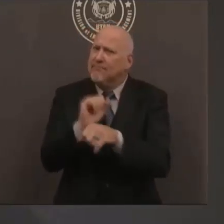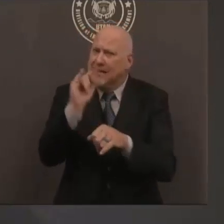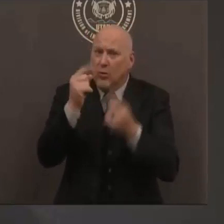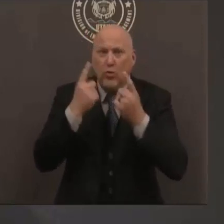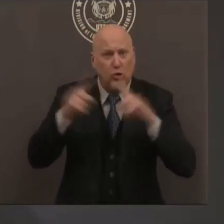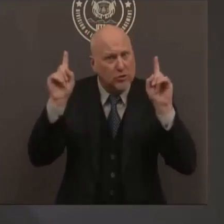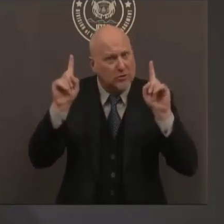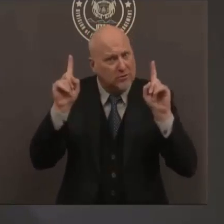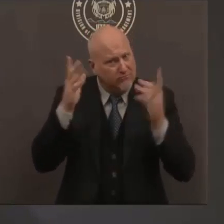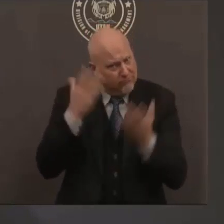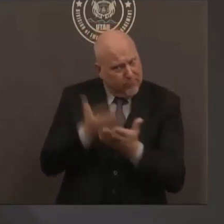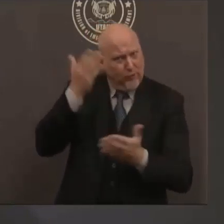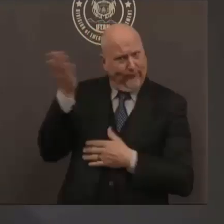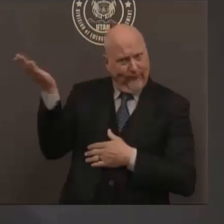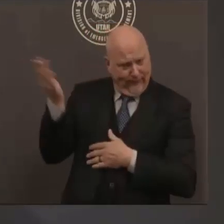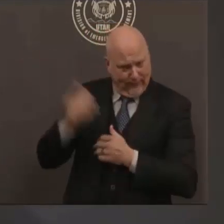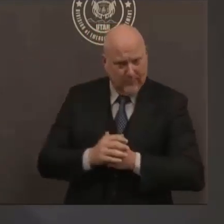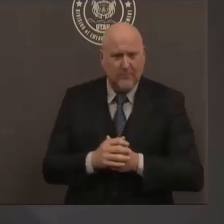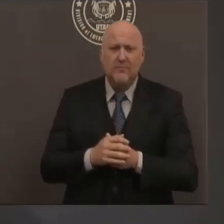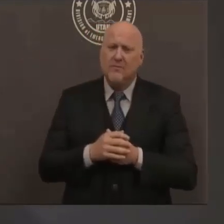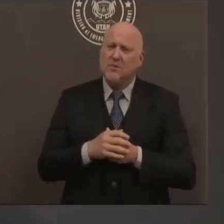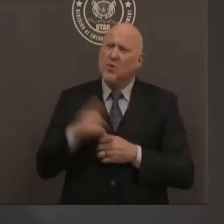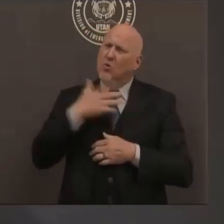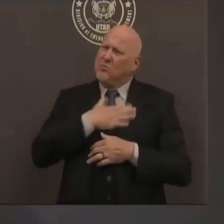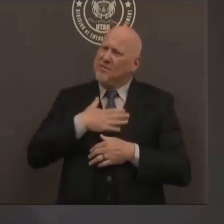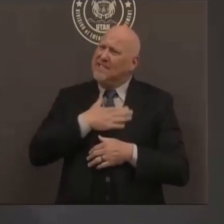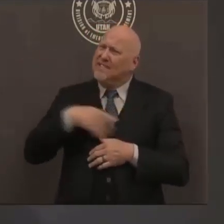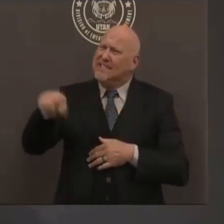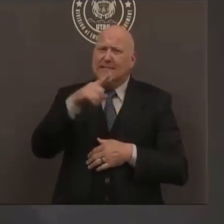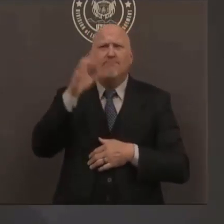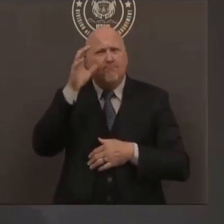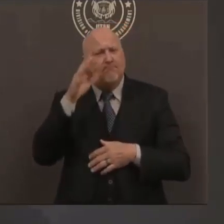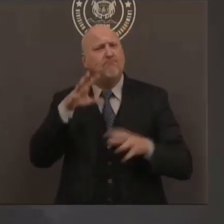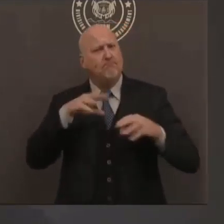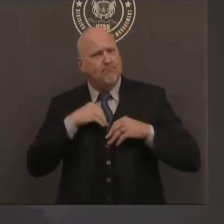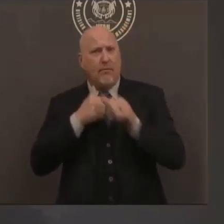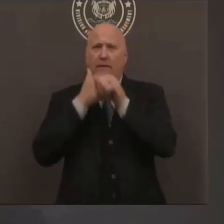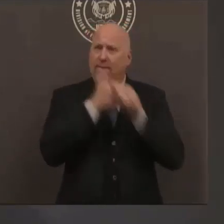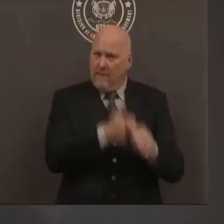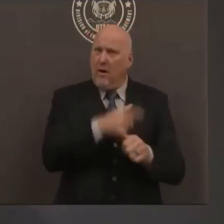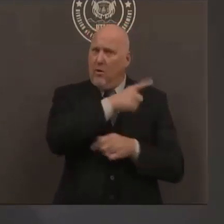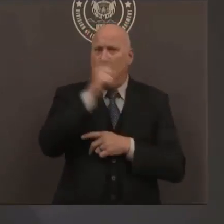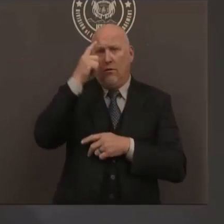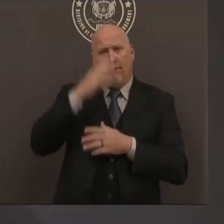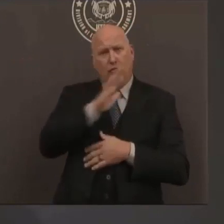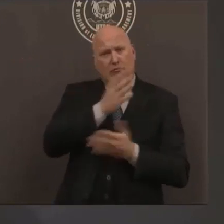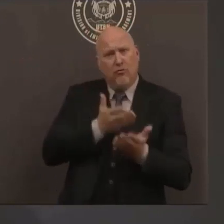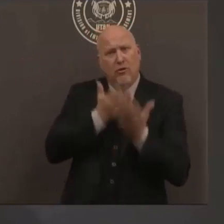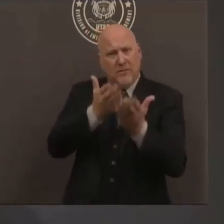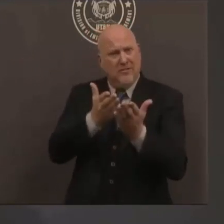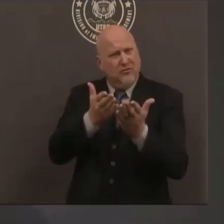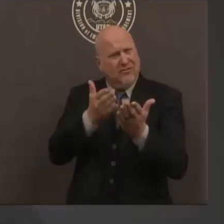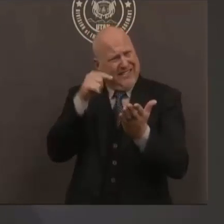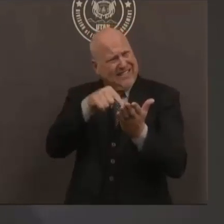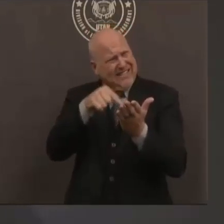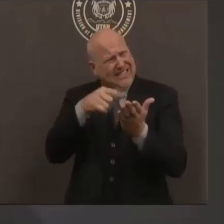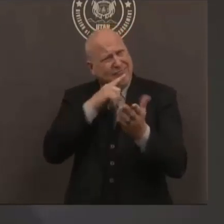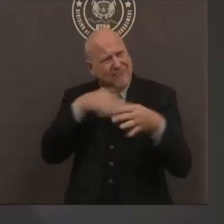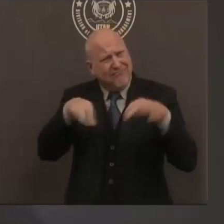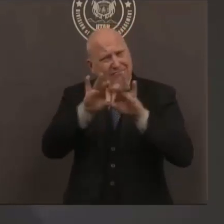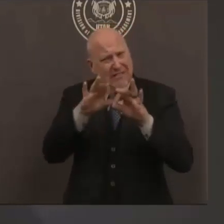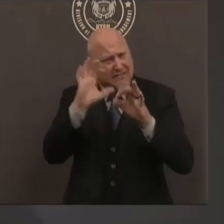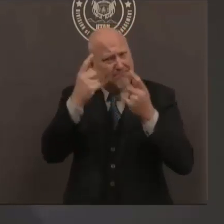governor's stay home, stay safe directive, so that we can continue to control this pandemic. And part of this is going to be continued